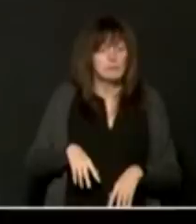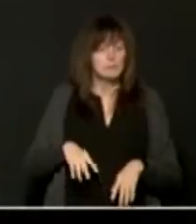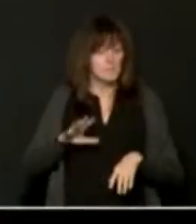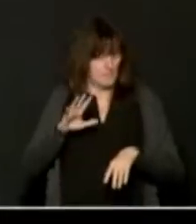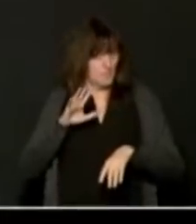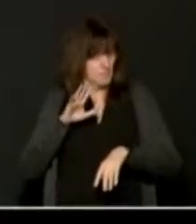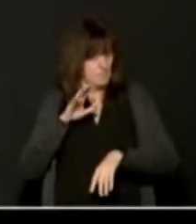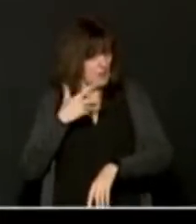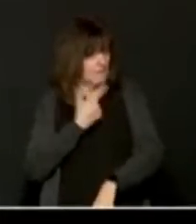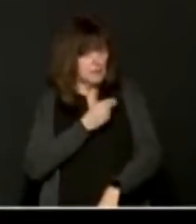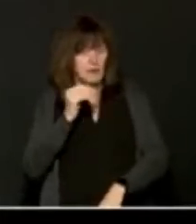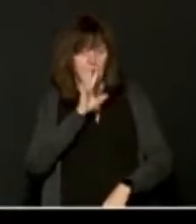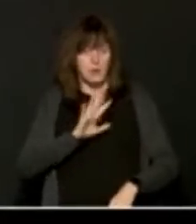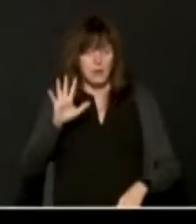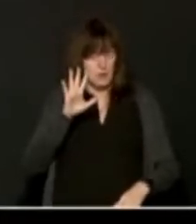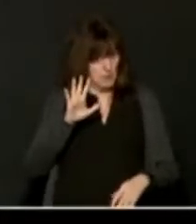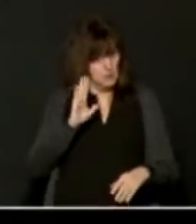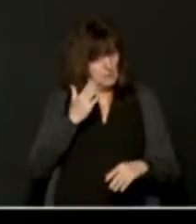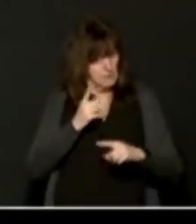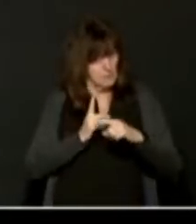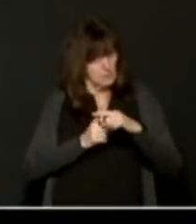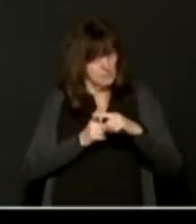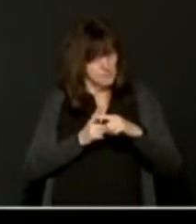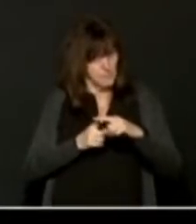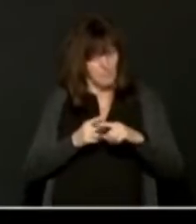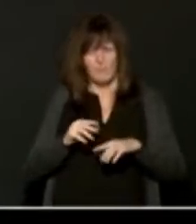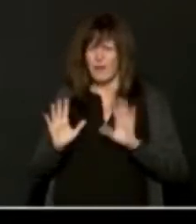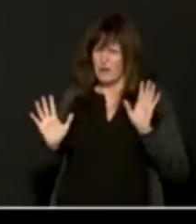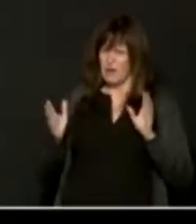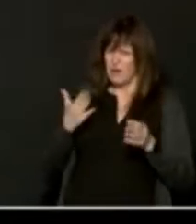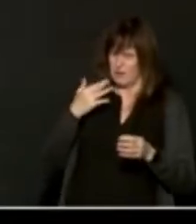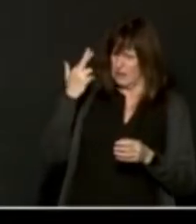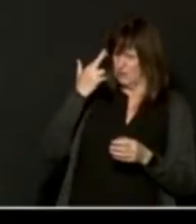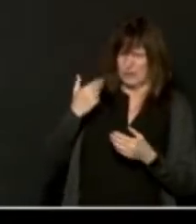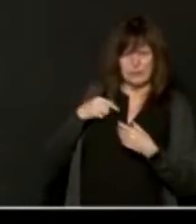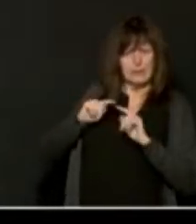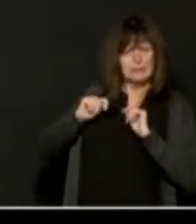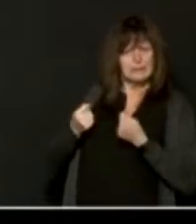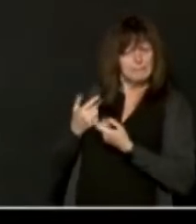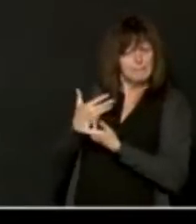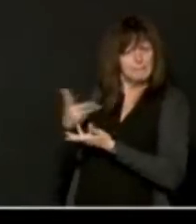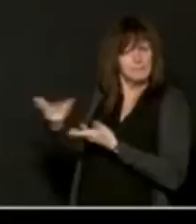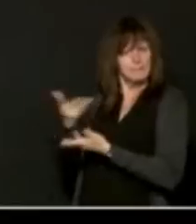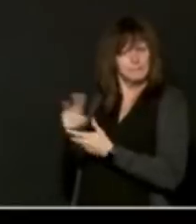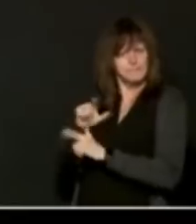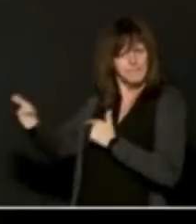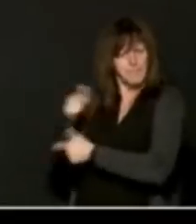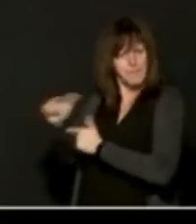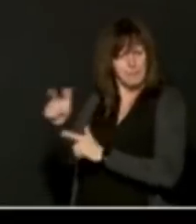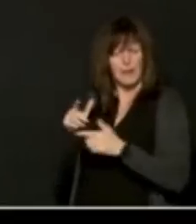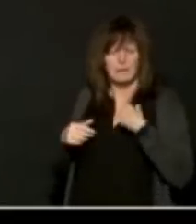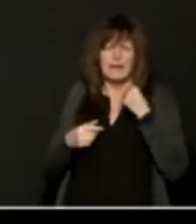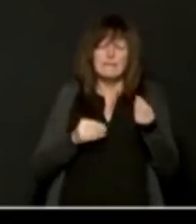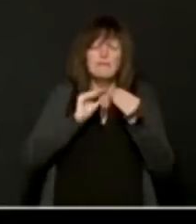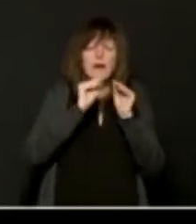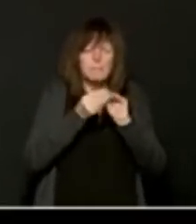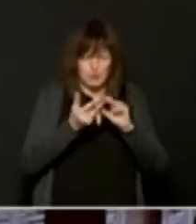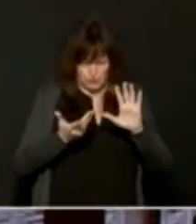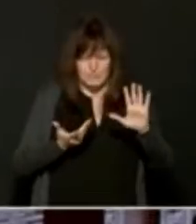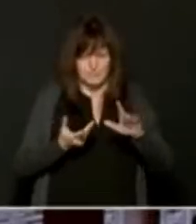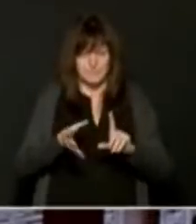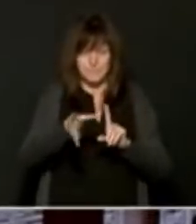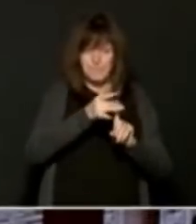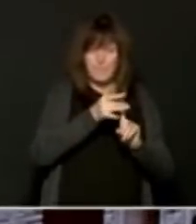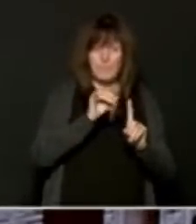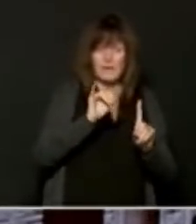That's why we're a team. Thanks. I talked about what I gave the numbers were symptomatic infection, and then Dr.